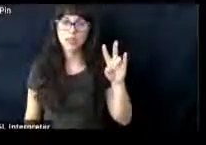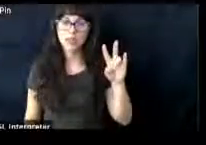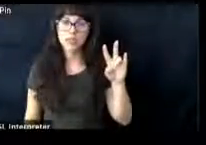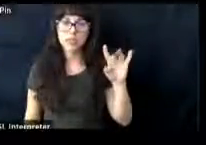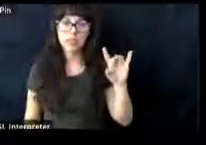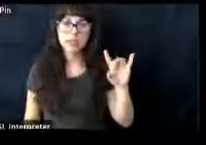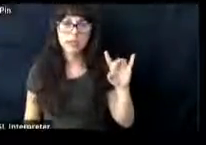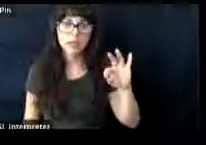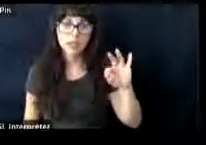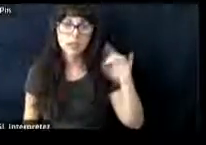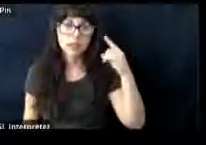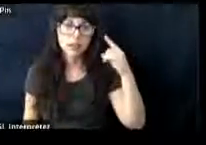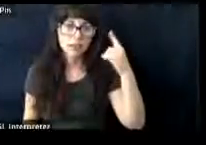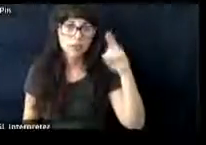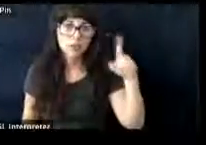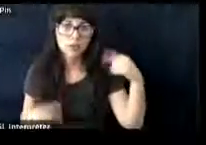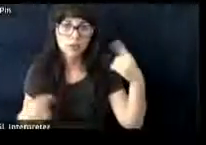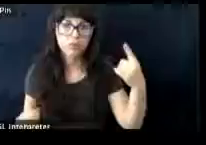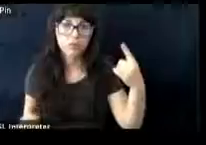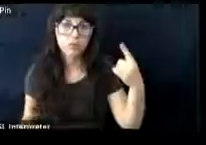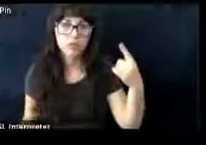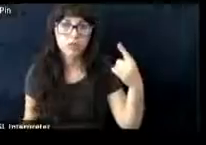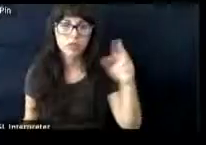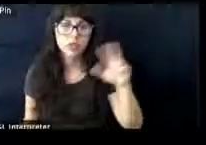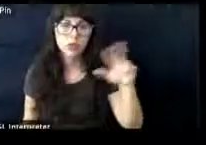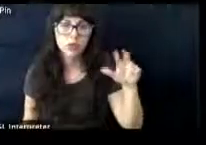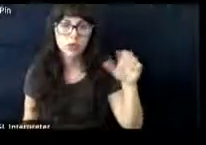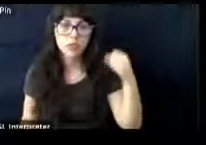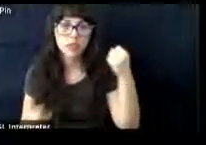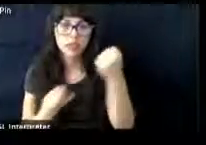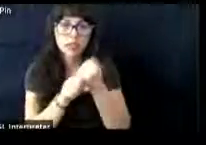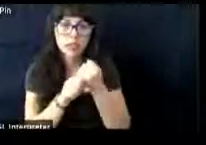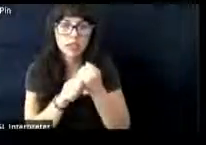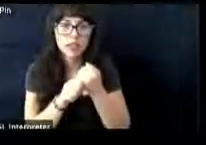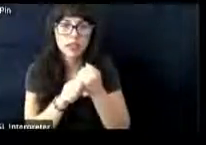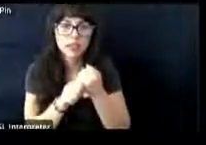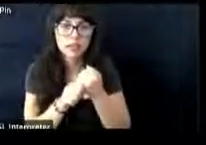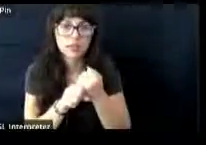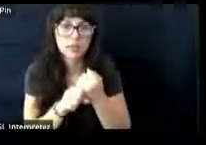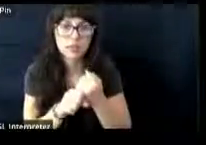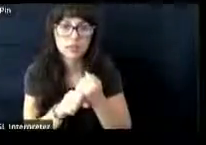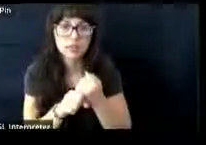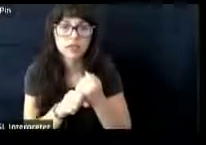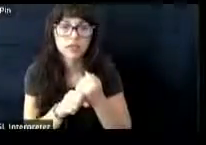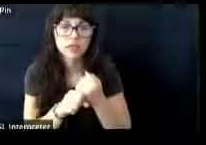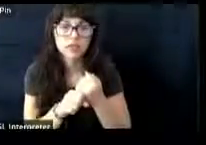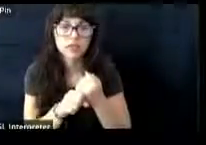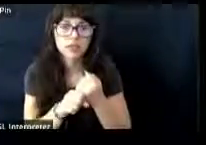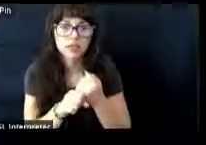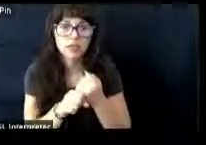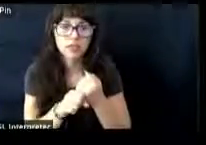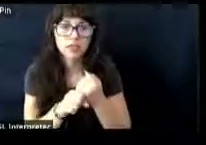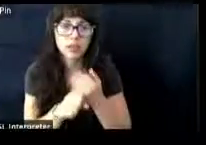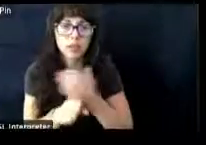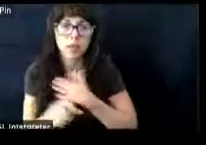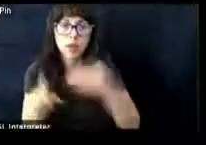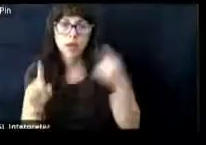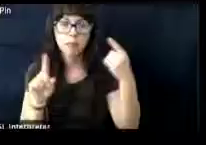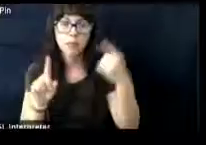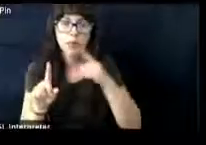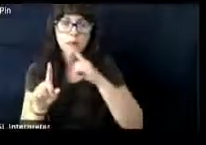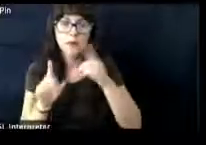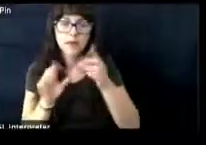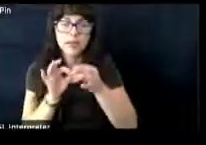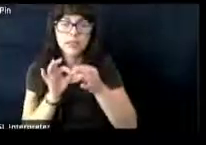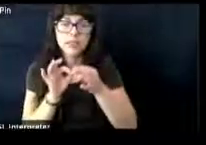last 33 years. And my point is very simple. And